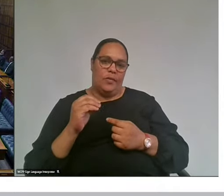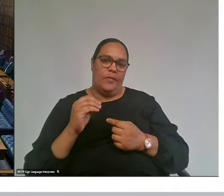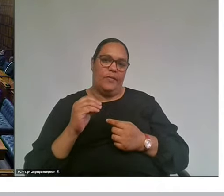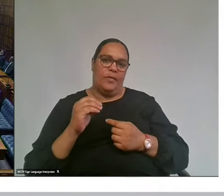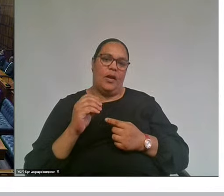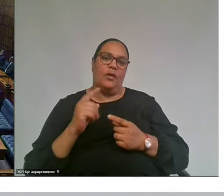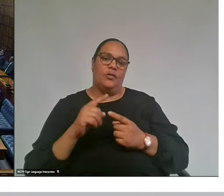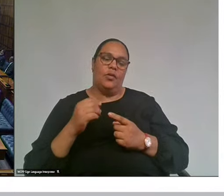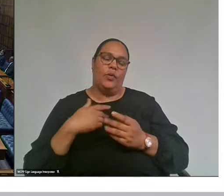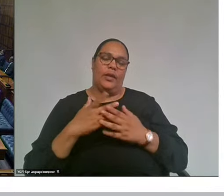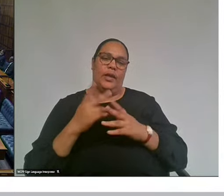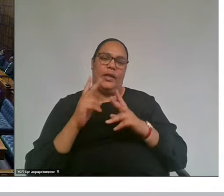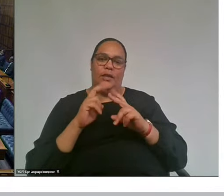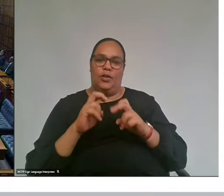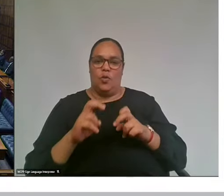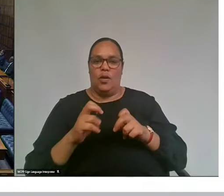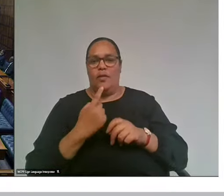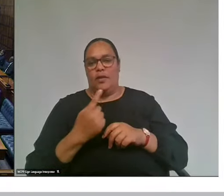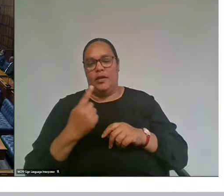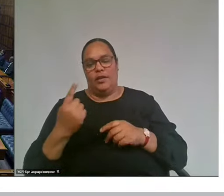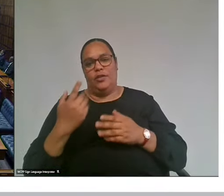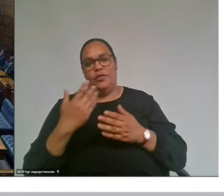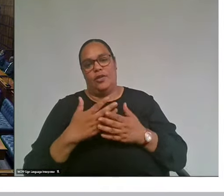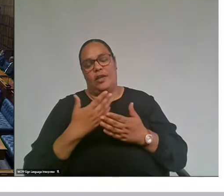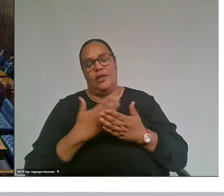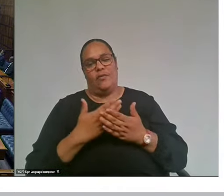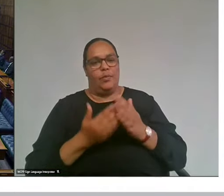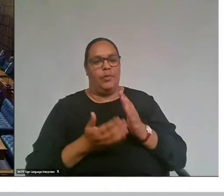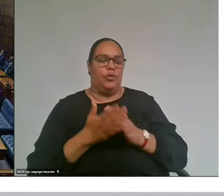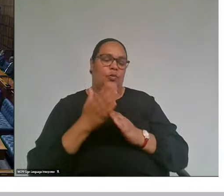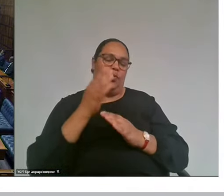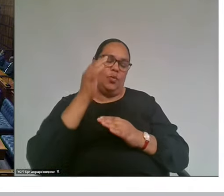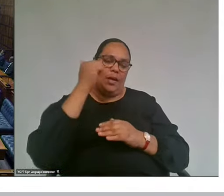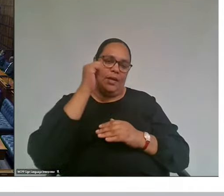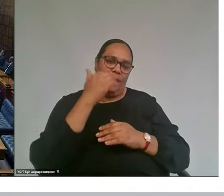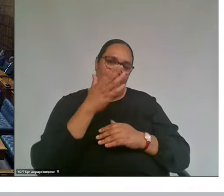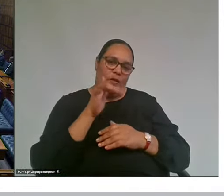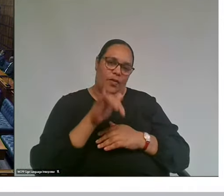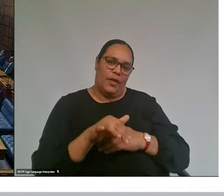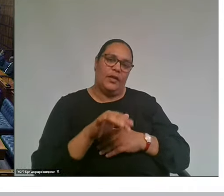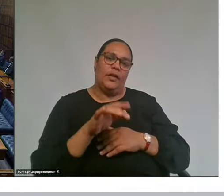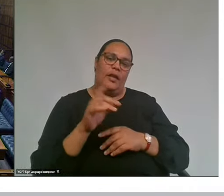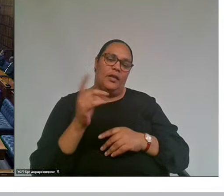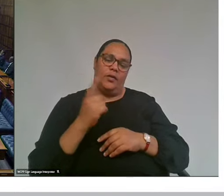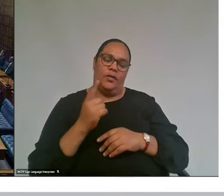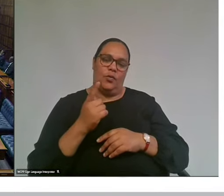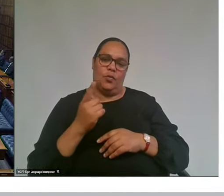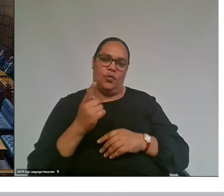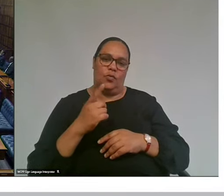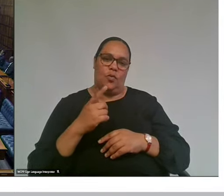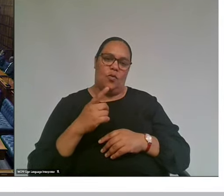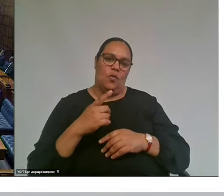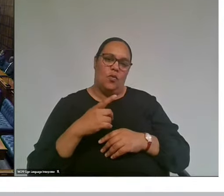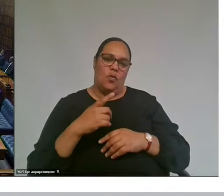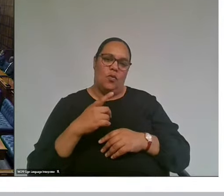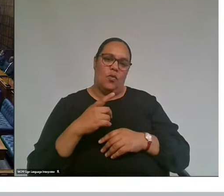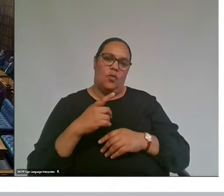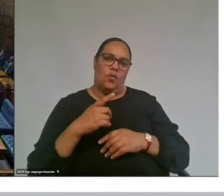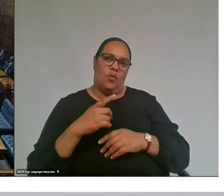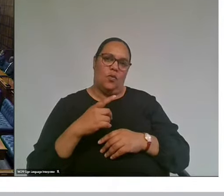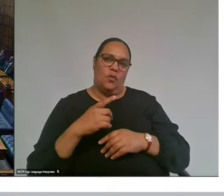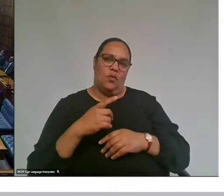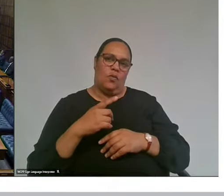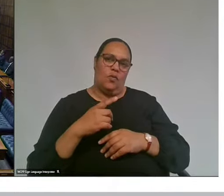so we can inquire about the funding that will be made available to Atlantis for that uh and also um there was the